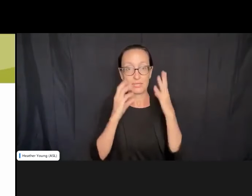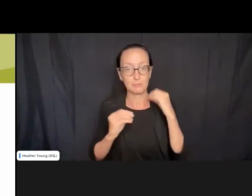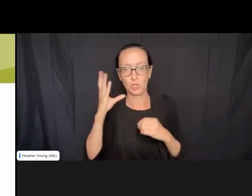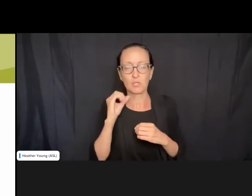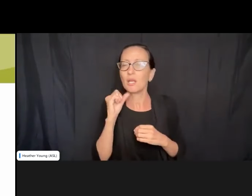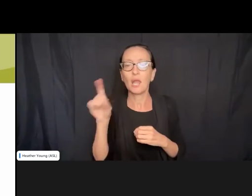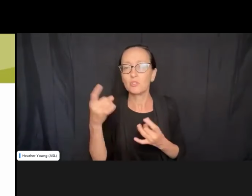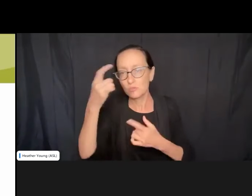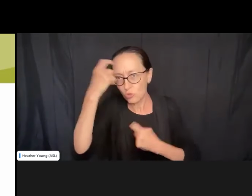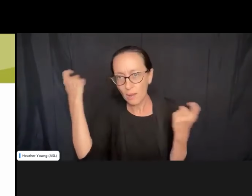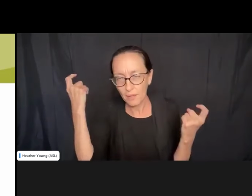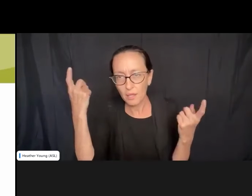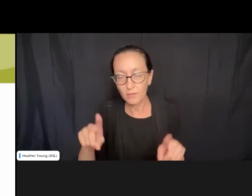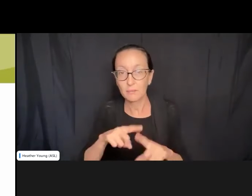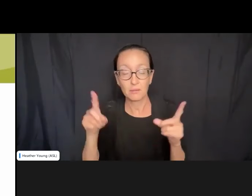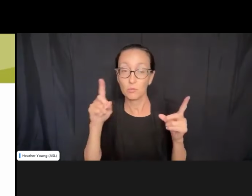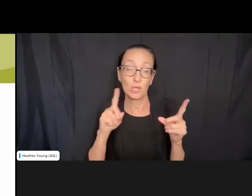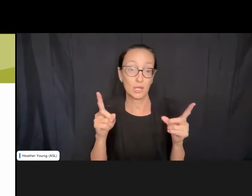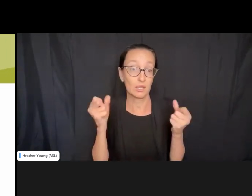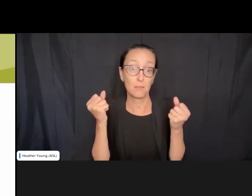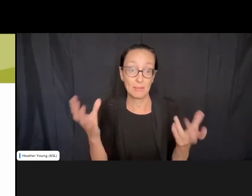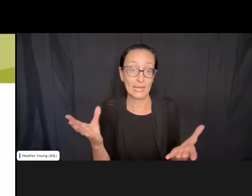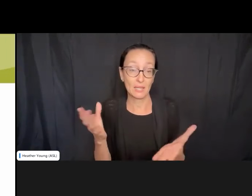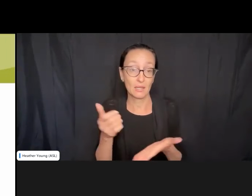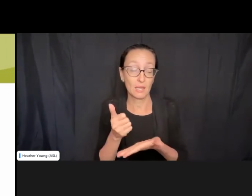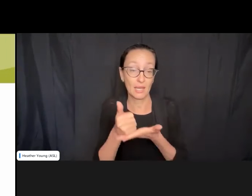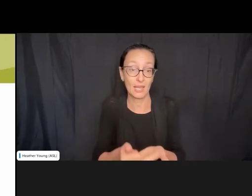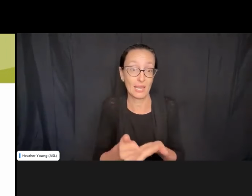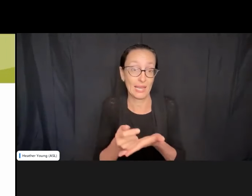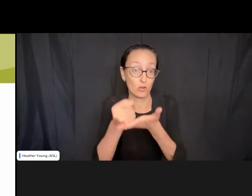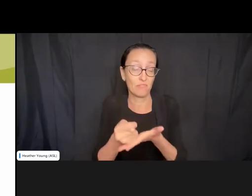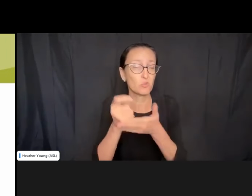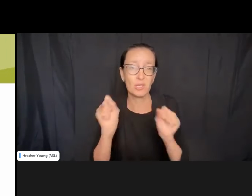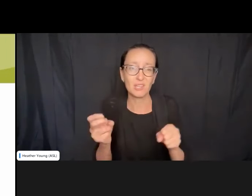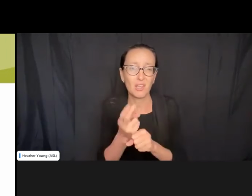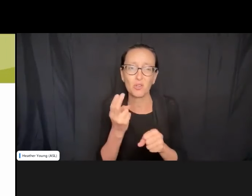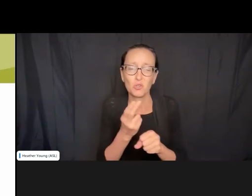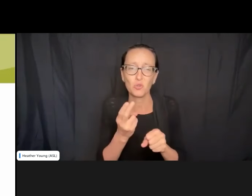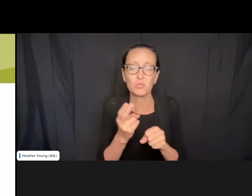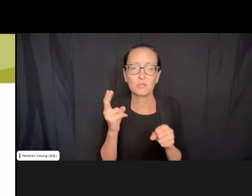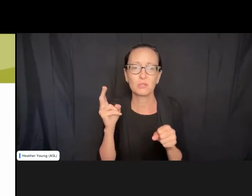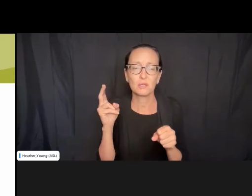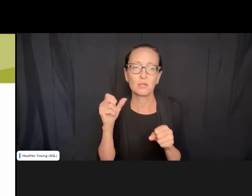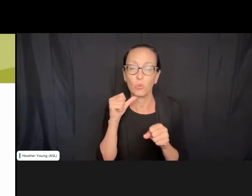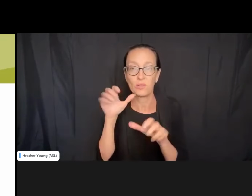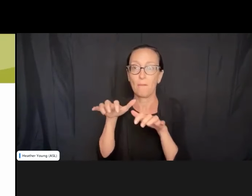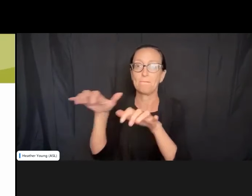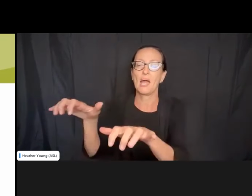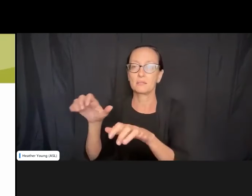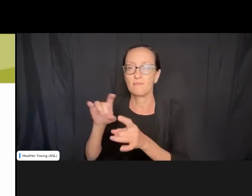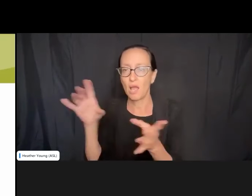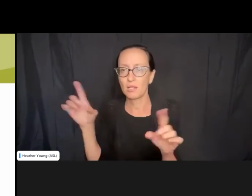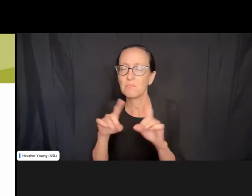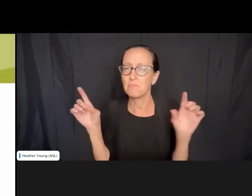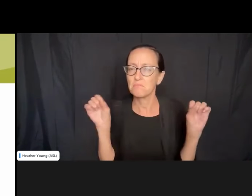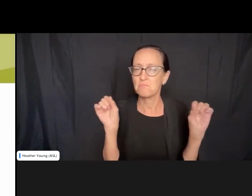only traumatic events, but actually a lot of the interventions I'm going to talk about, we can use on even a smaller scale. But a lot of the work that we're doing